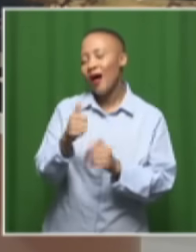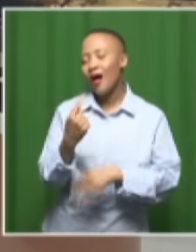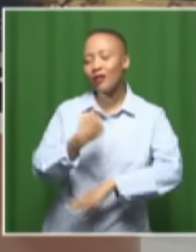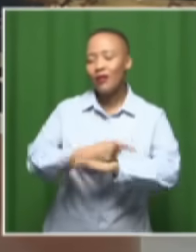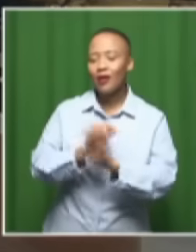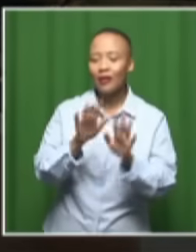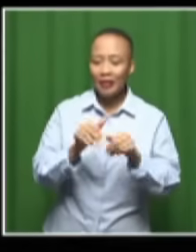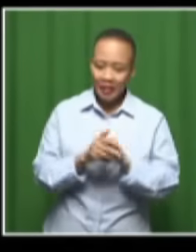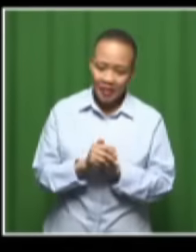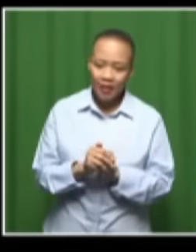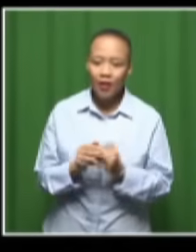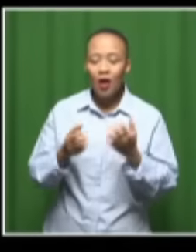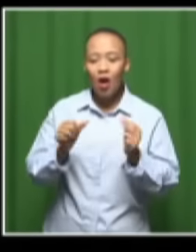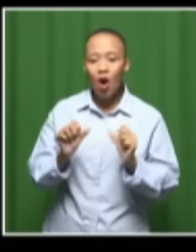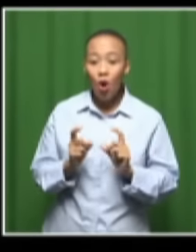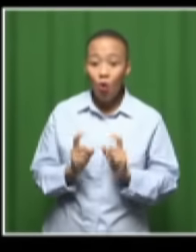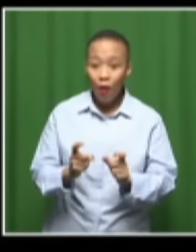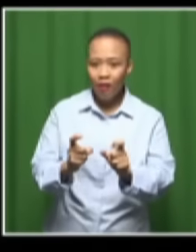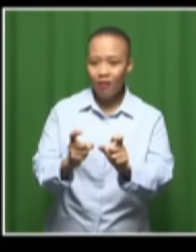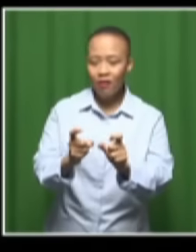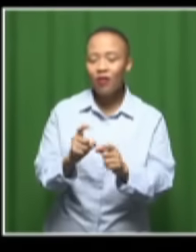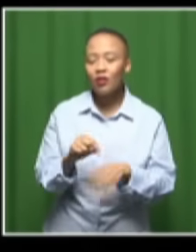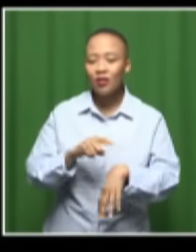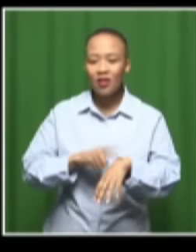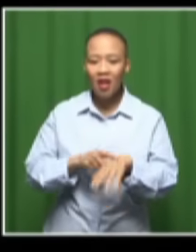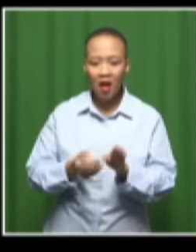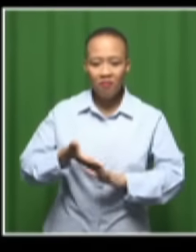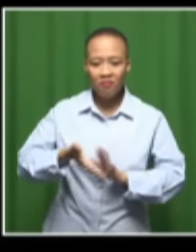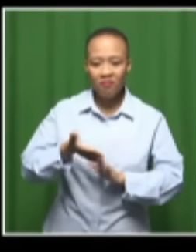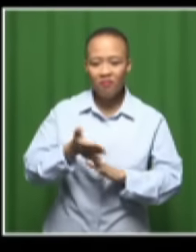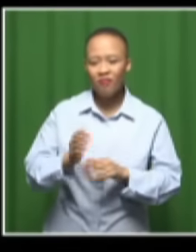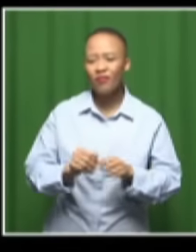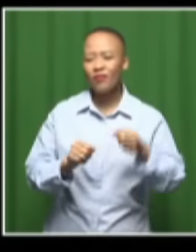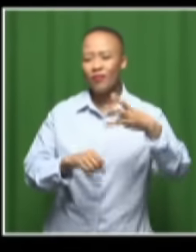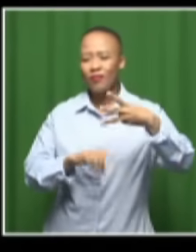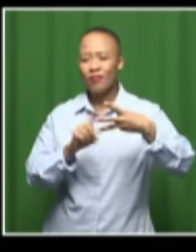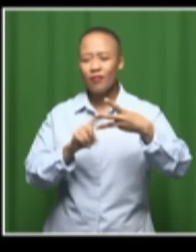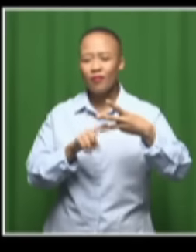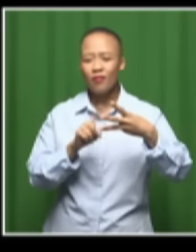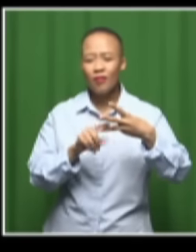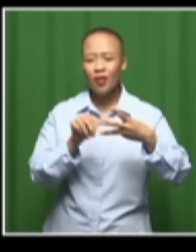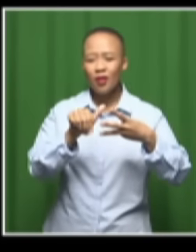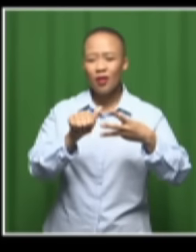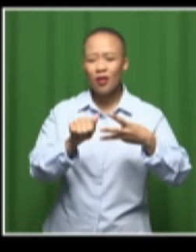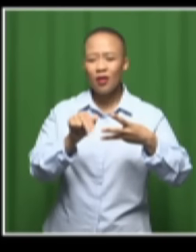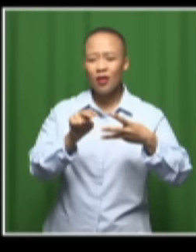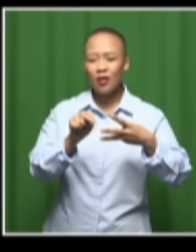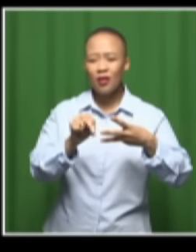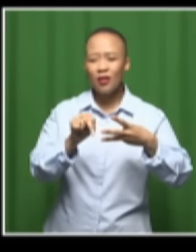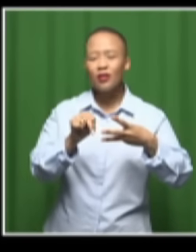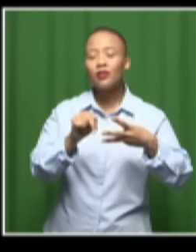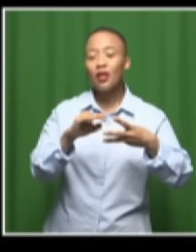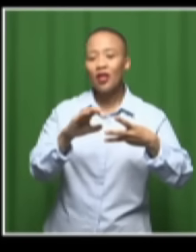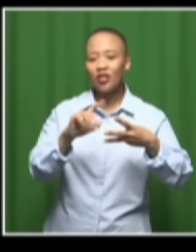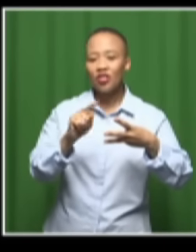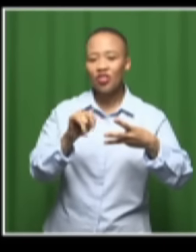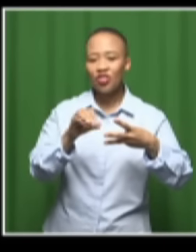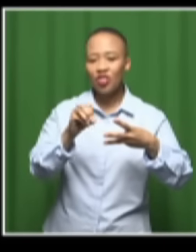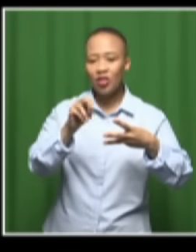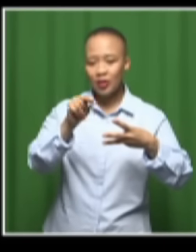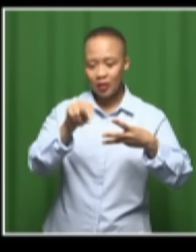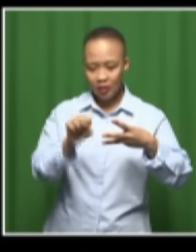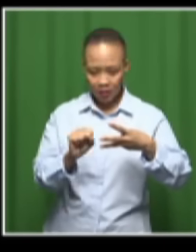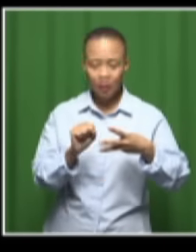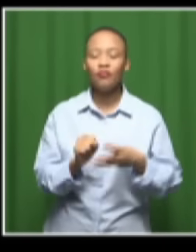so quickly, sanctions. I know we're running out of time. So sanctions is one of the big things that President Ramaphosa addressed